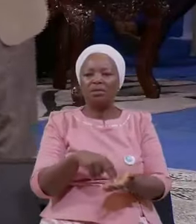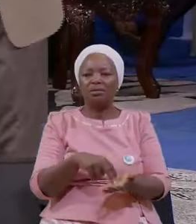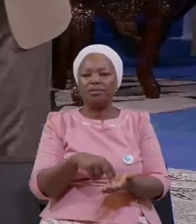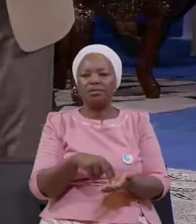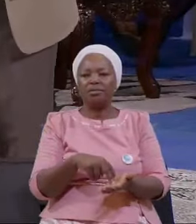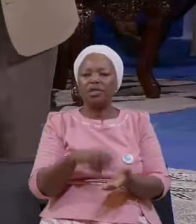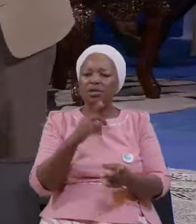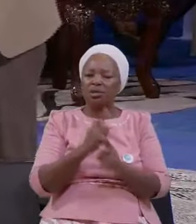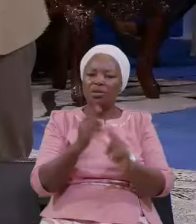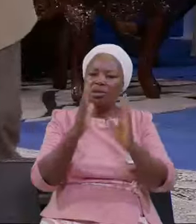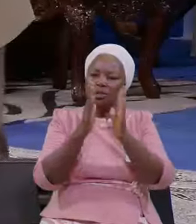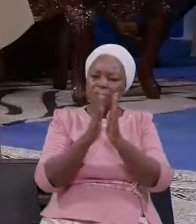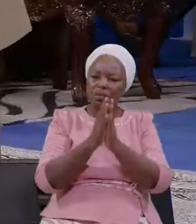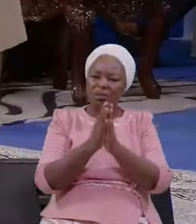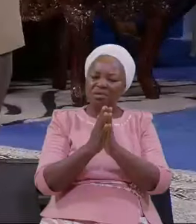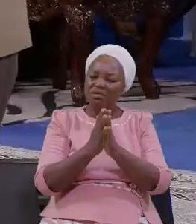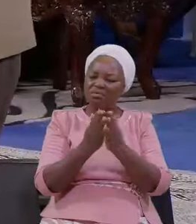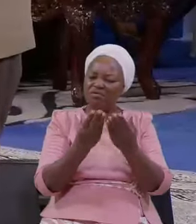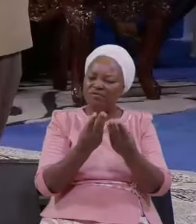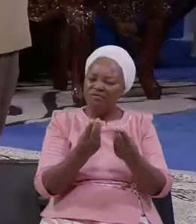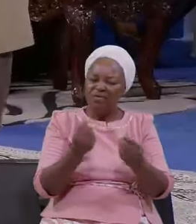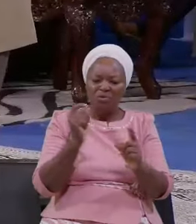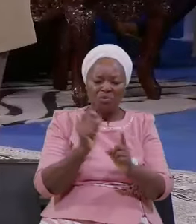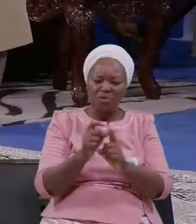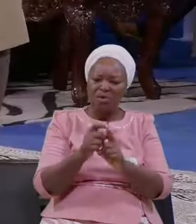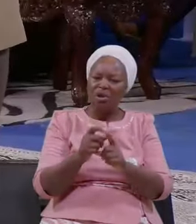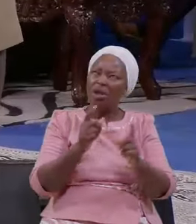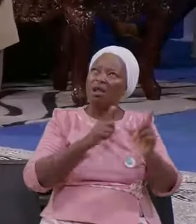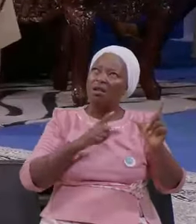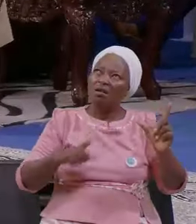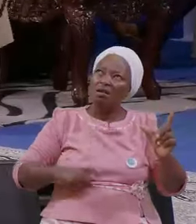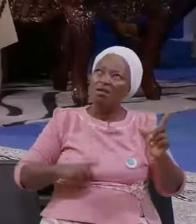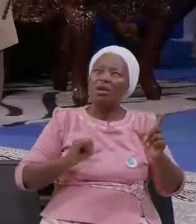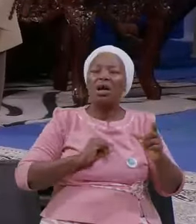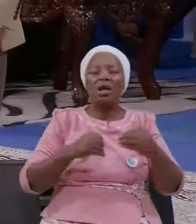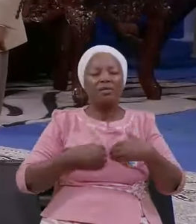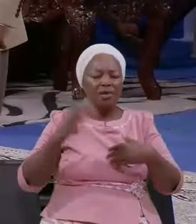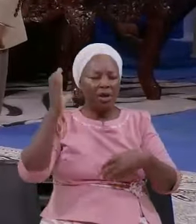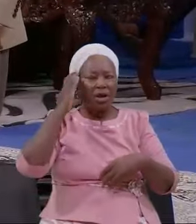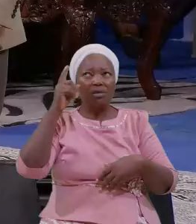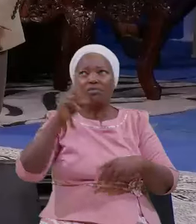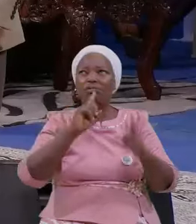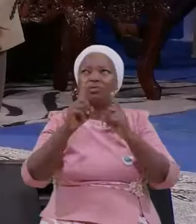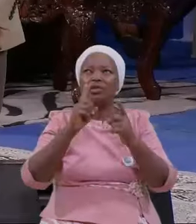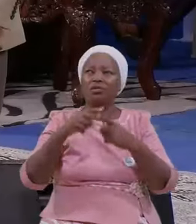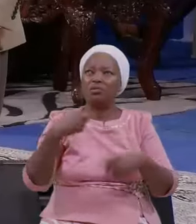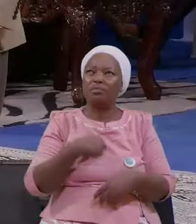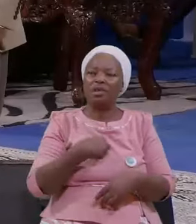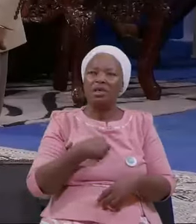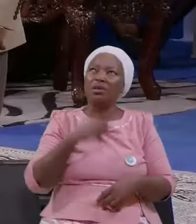in few words, Lord, I've heard you speaking to me. You're my